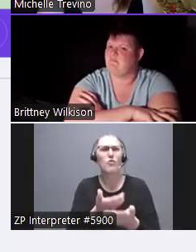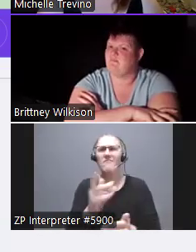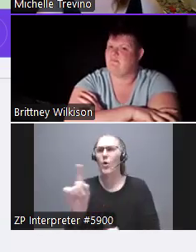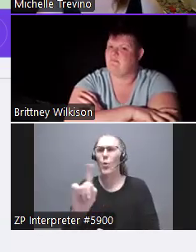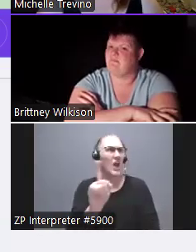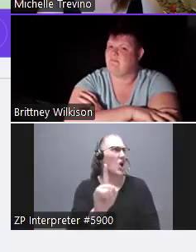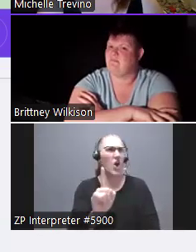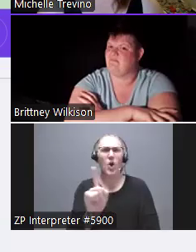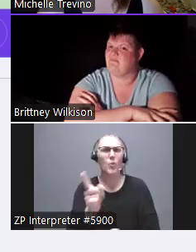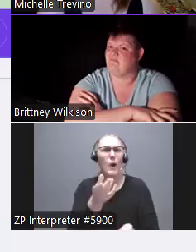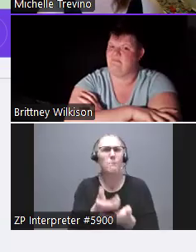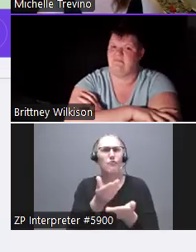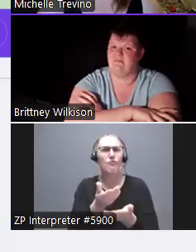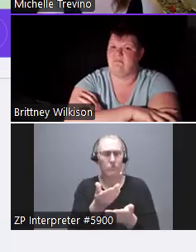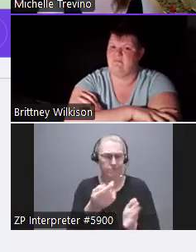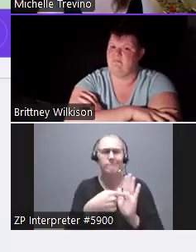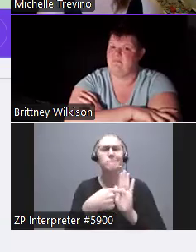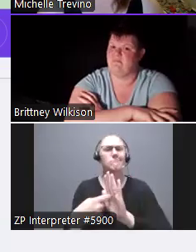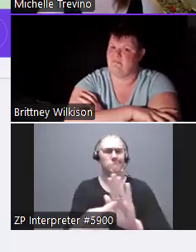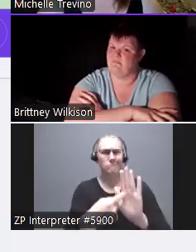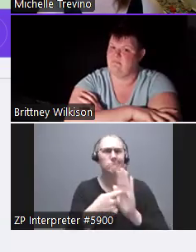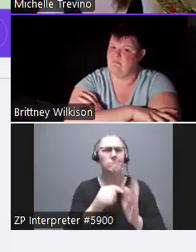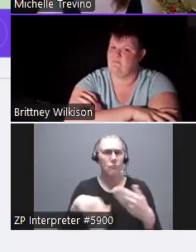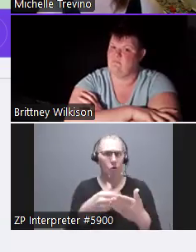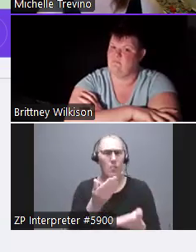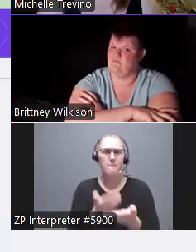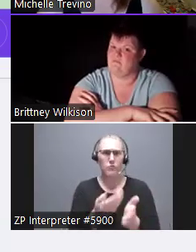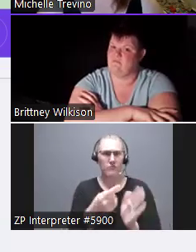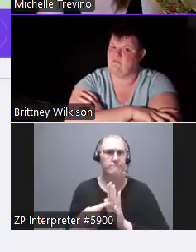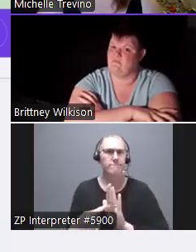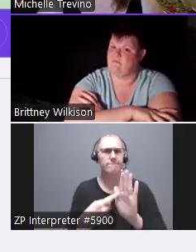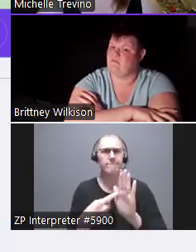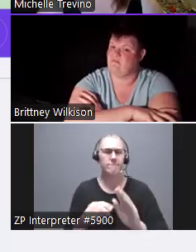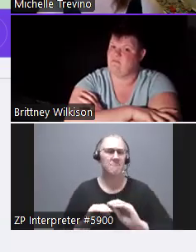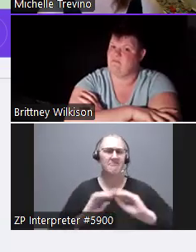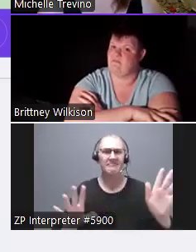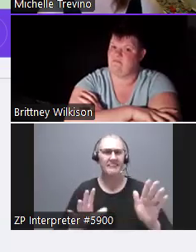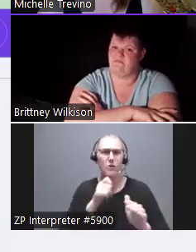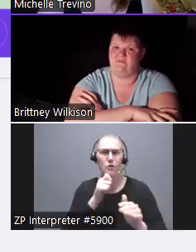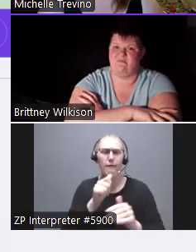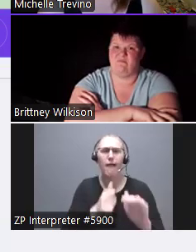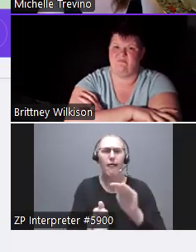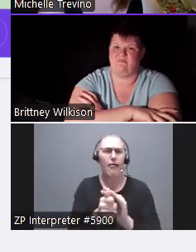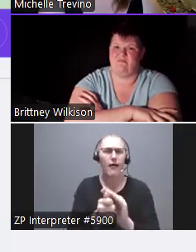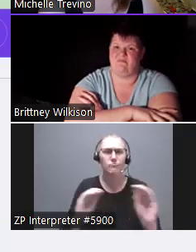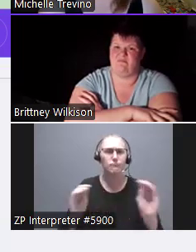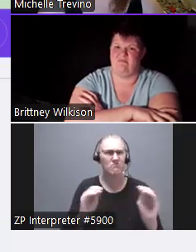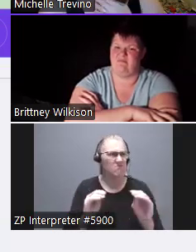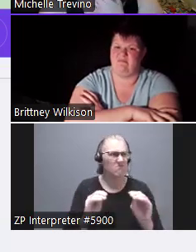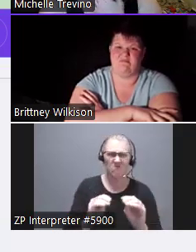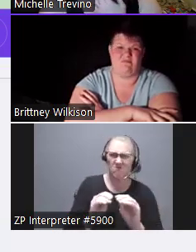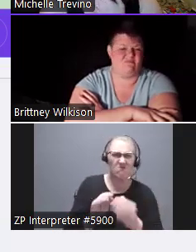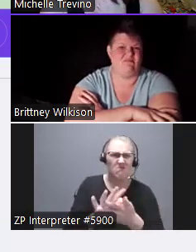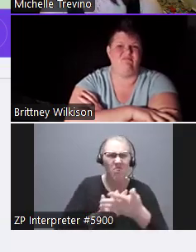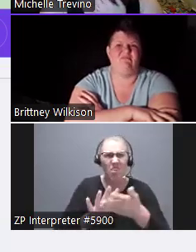They show you all the proof up front, and they don't leave anything behind the scenes to where you don't know what's going on.